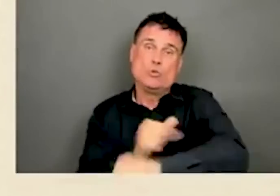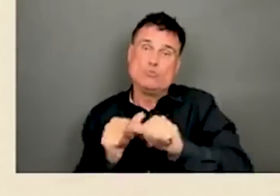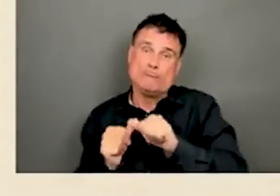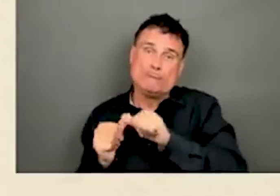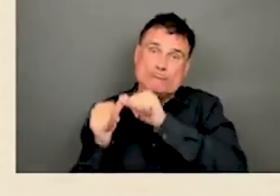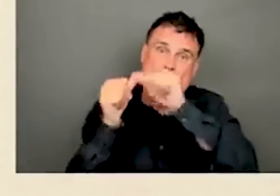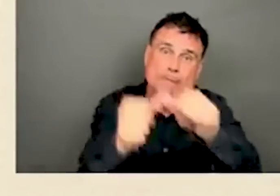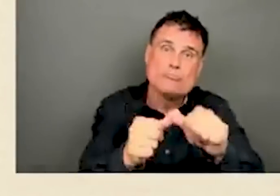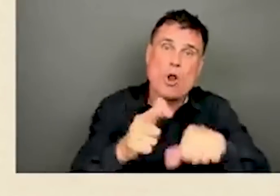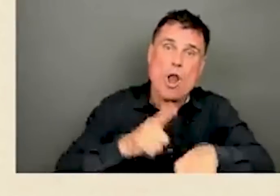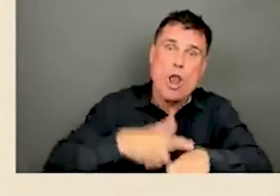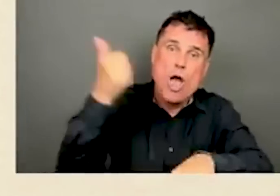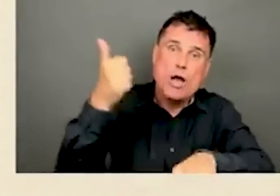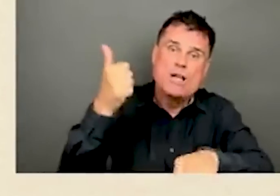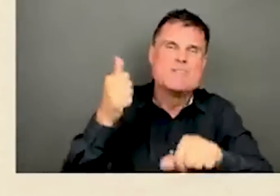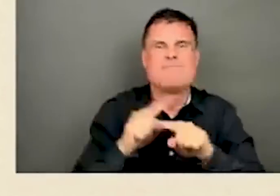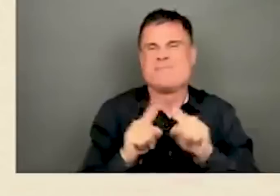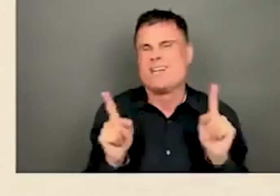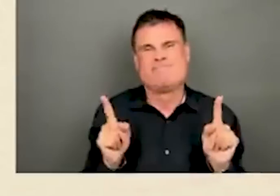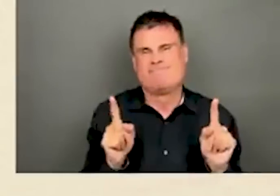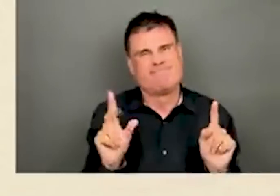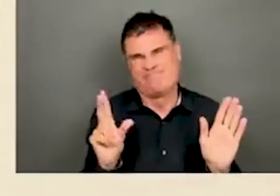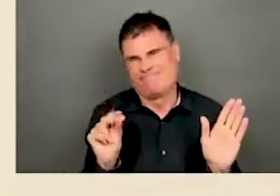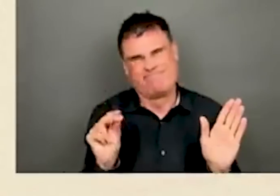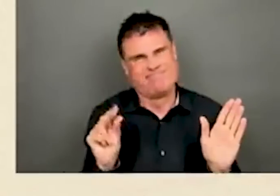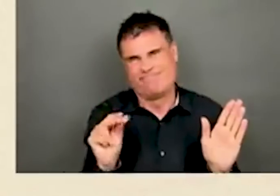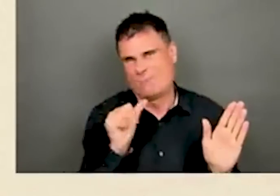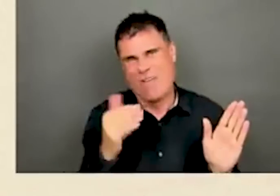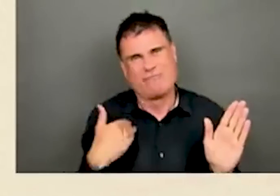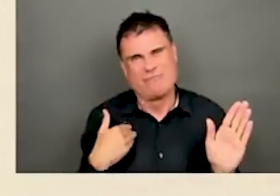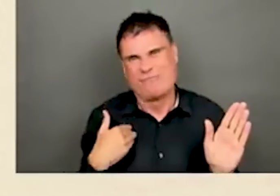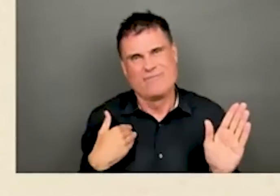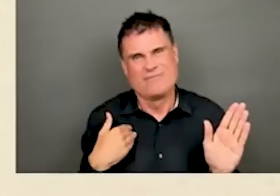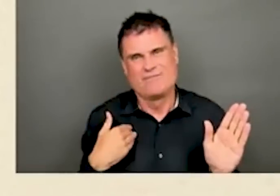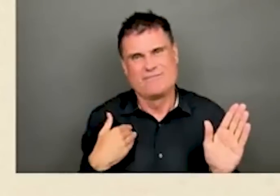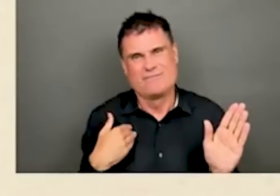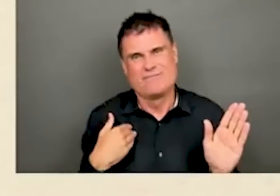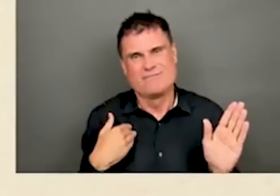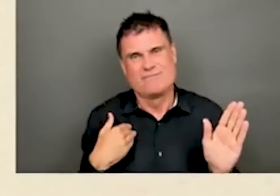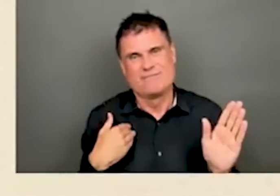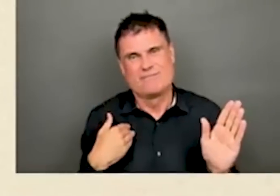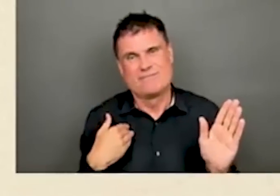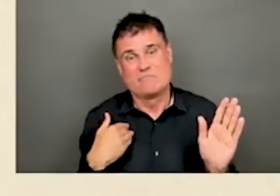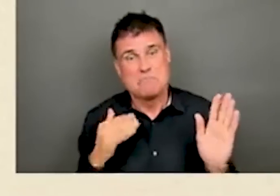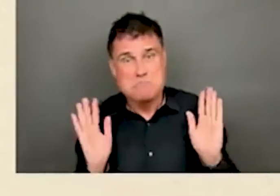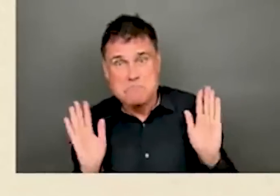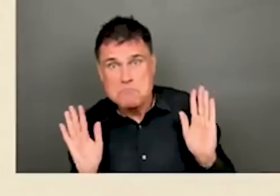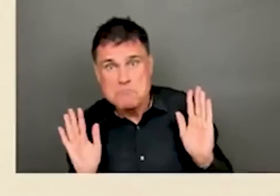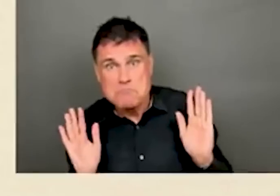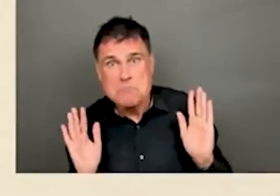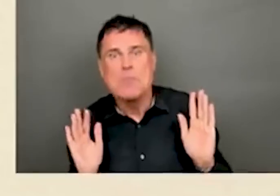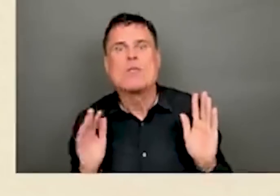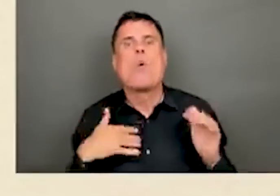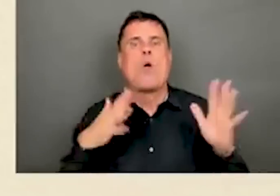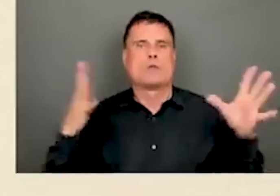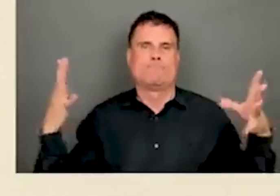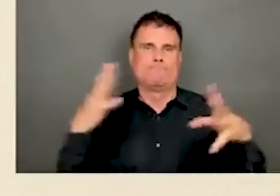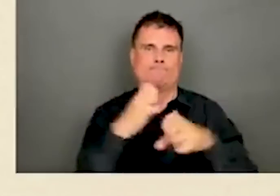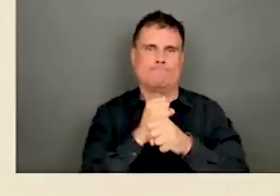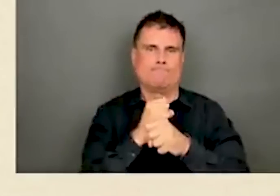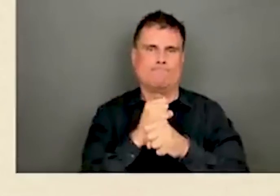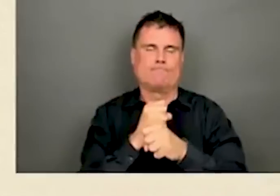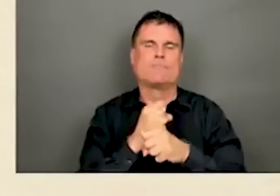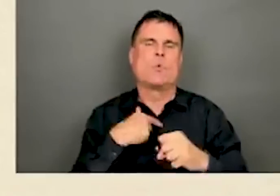And I want to just end by, oh, I'm sorry, you got another one? No. That was it? Okay. Yeah. I just want to end quite often.